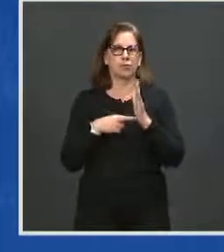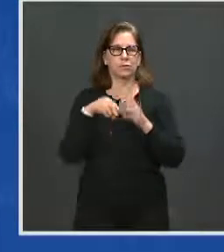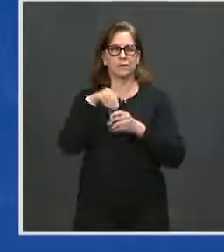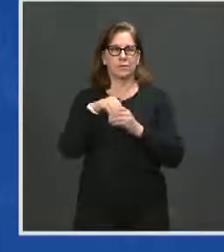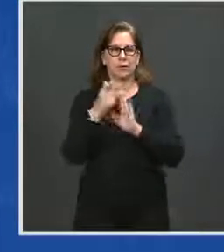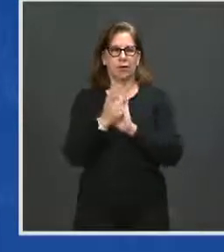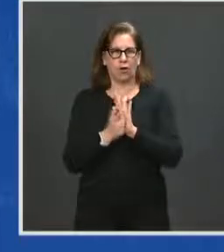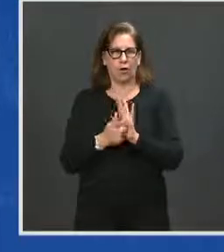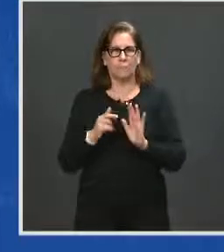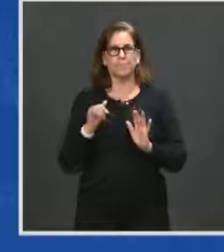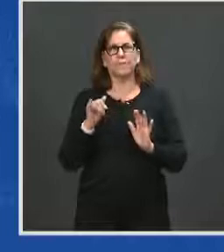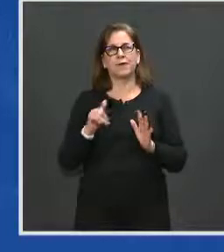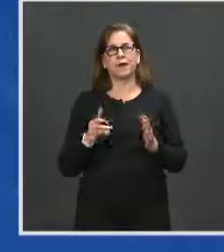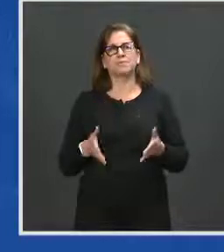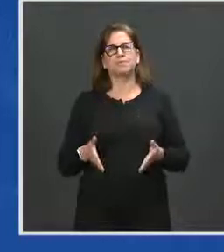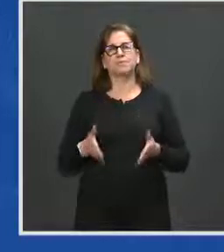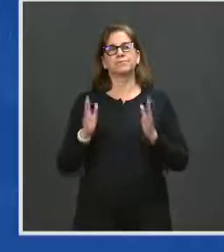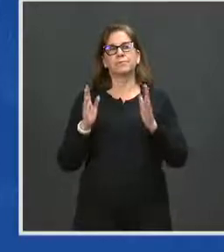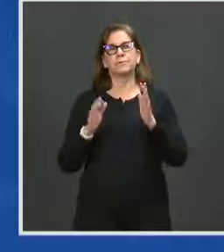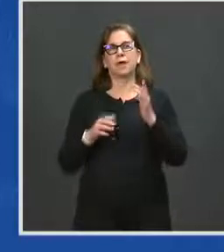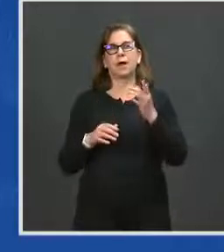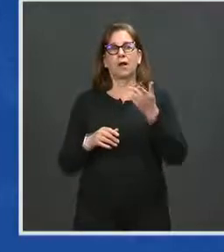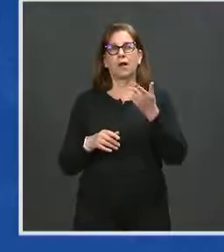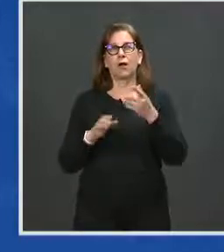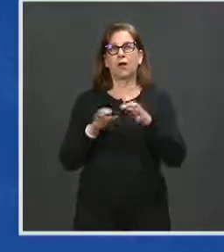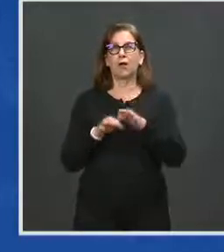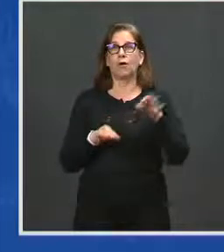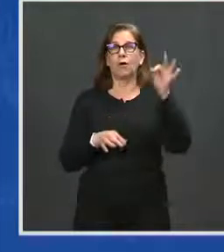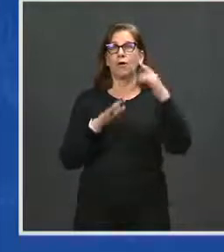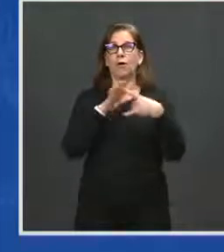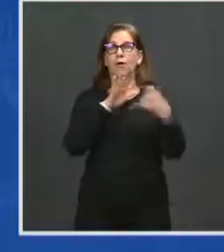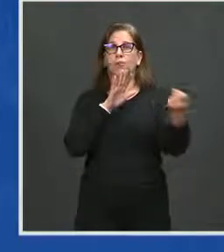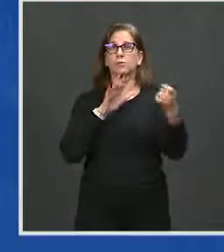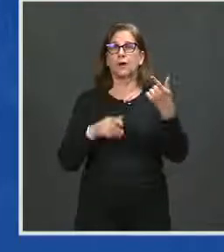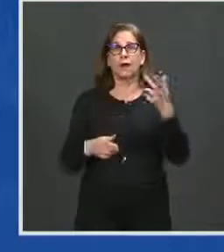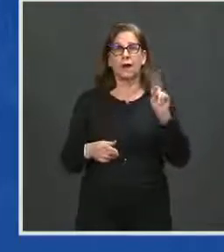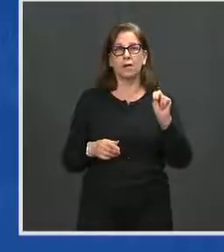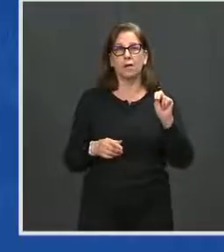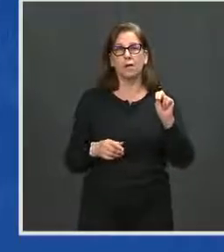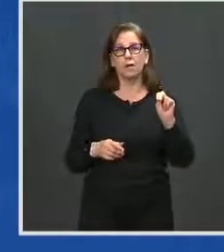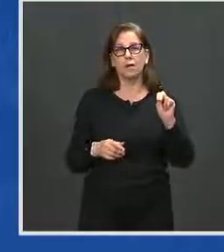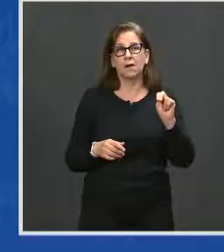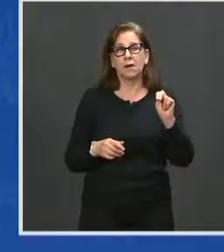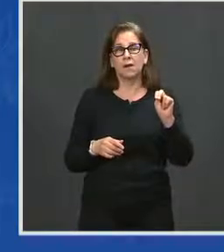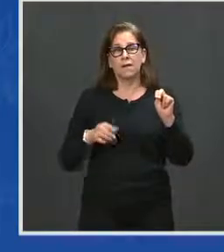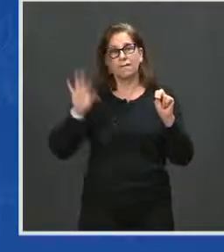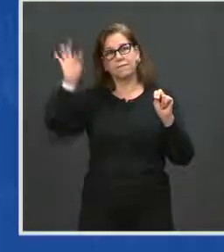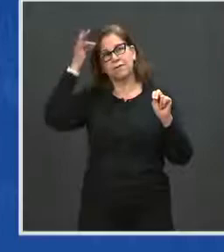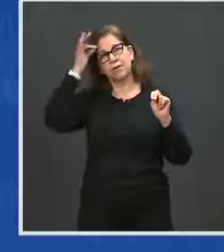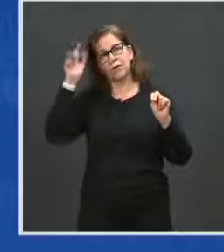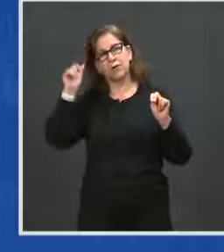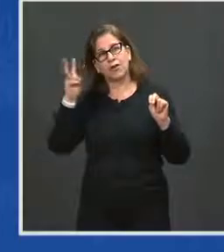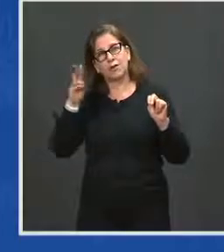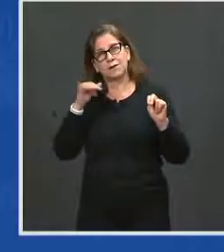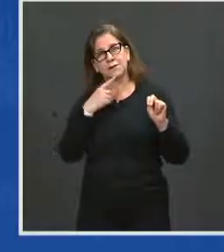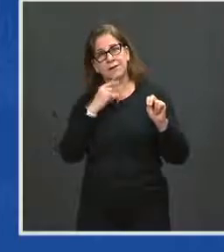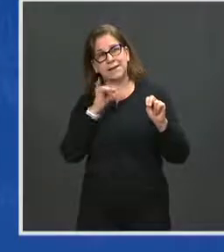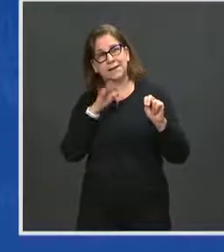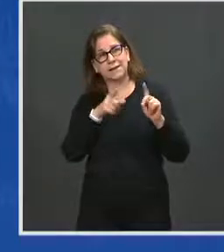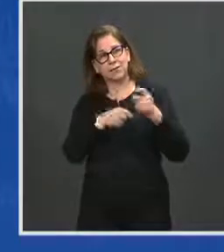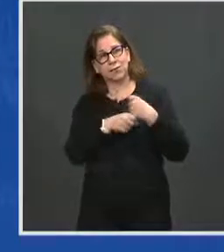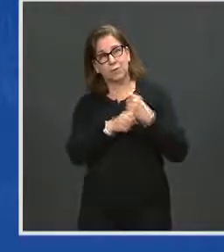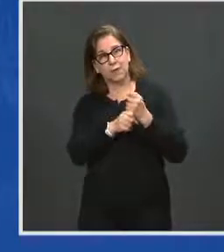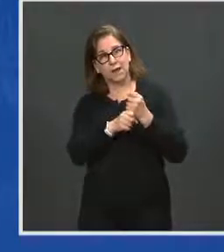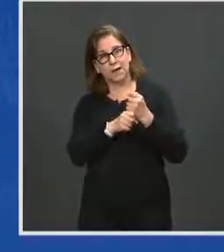guns. Federal law requires that manufacturers mark all firearms with serial numbers so they can be traced if